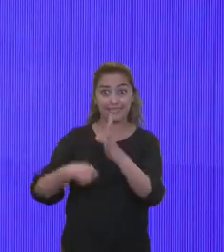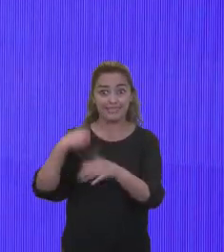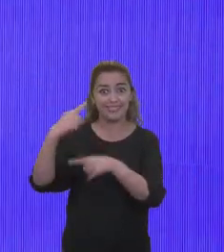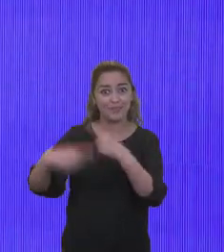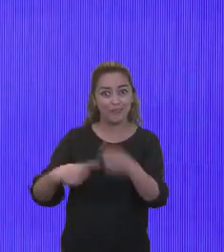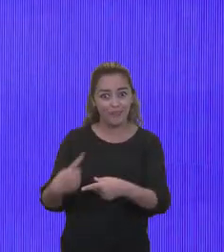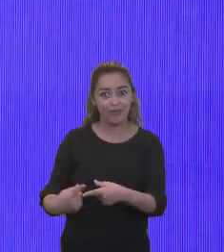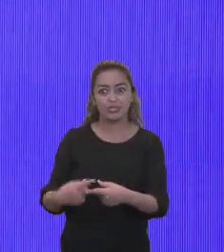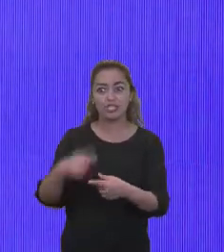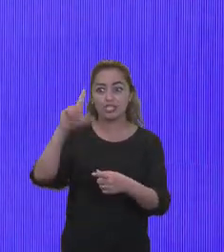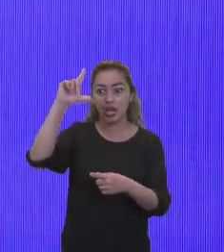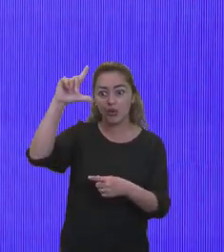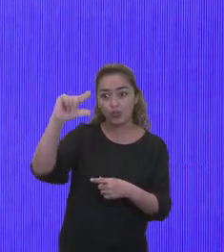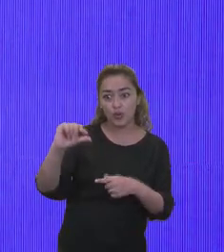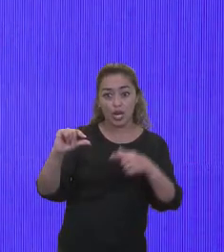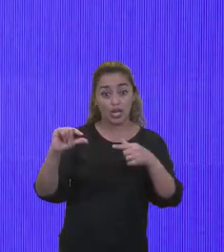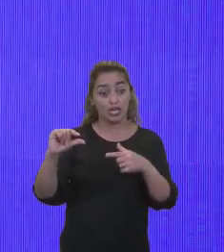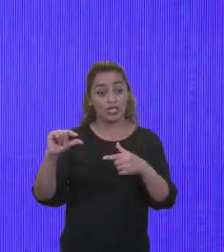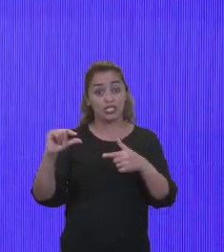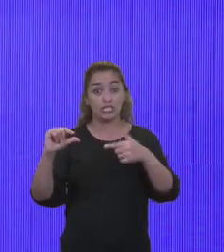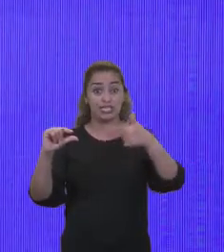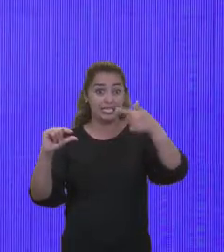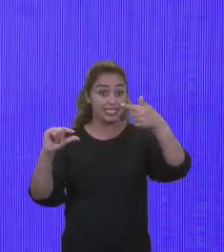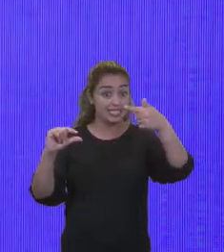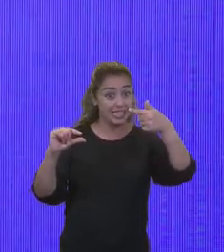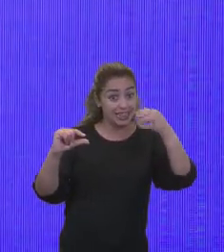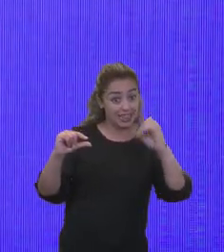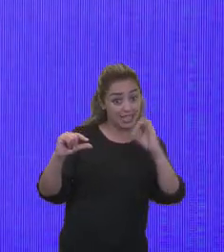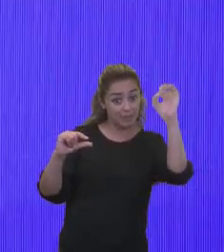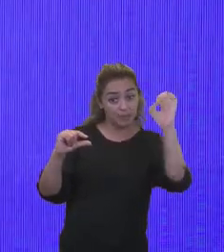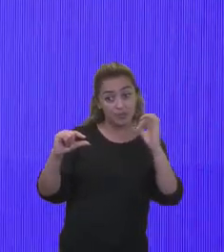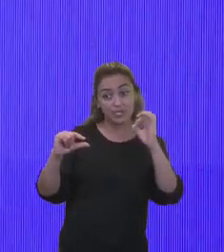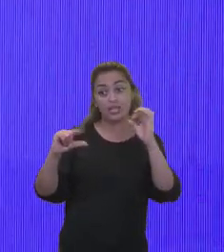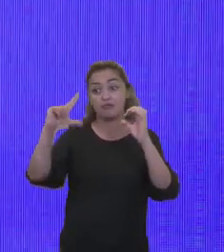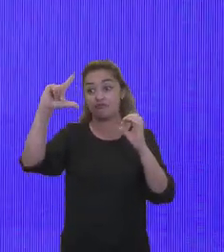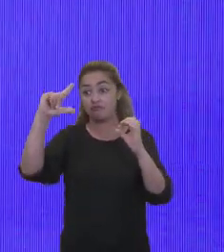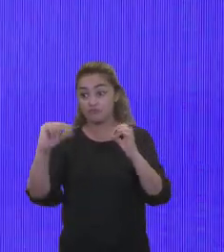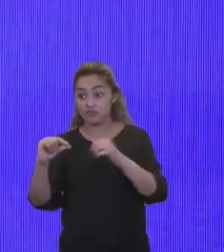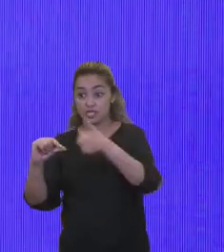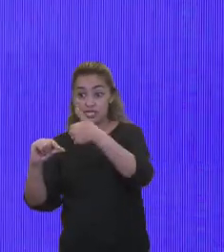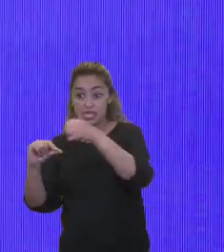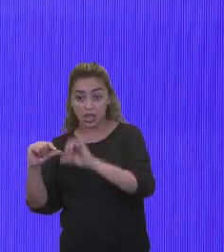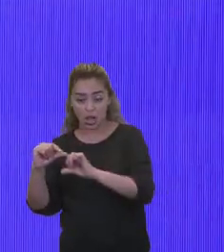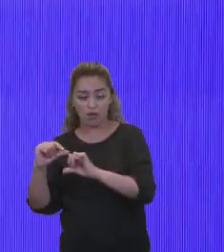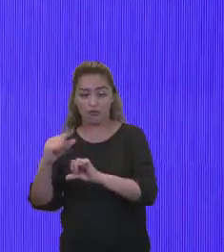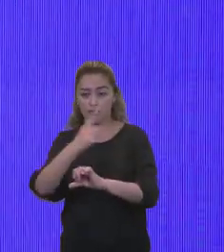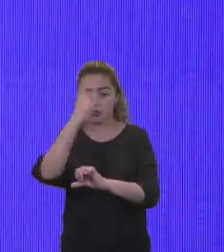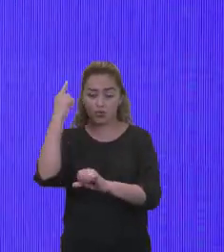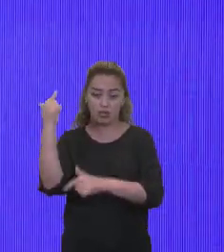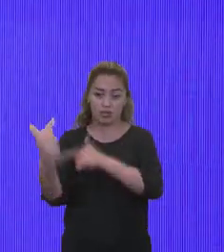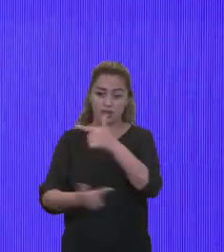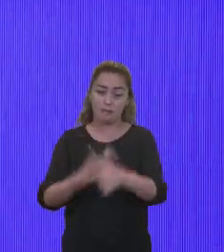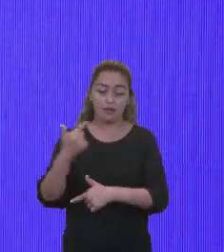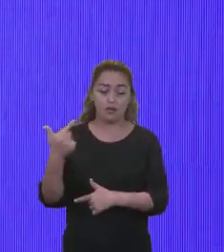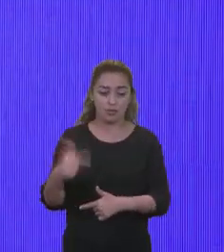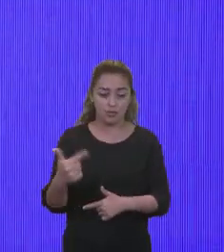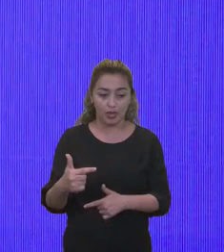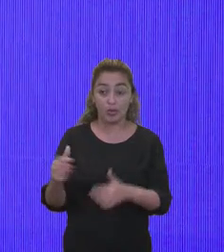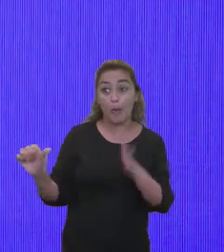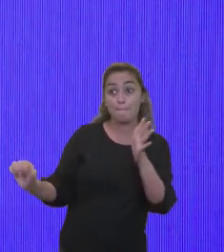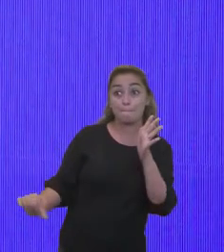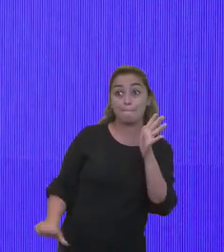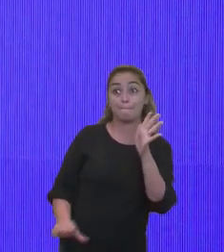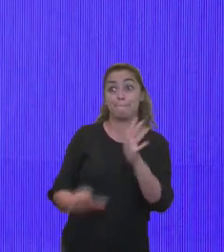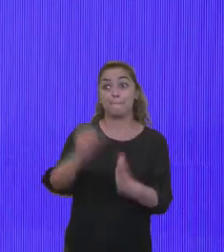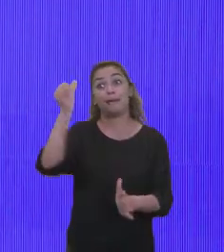8 months after, Marti is having, from 70% went down to 19% unemployment. This year